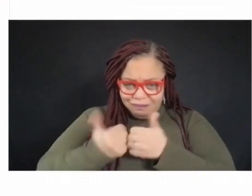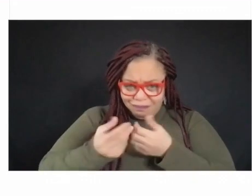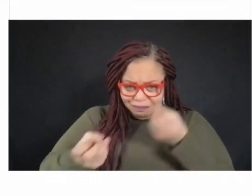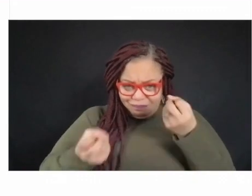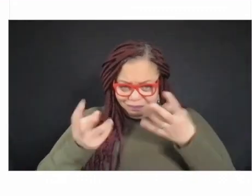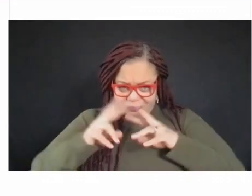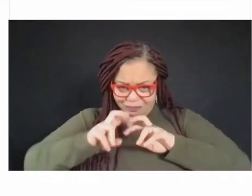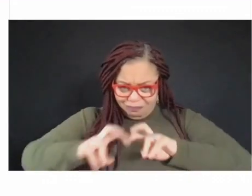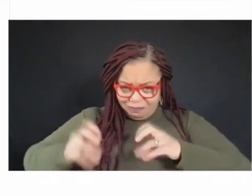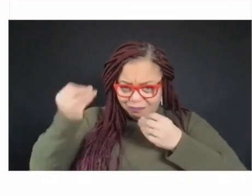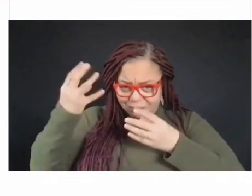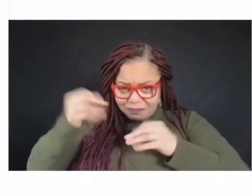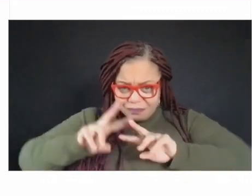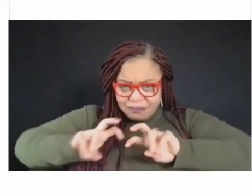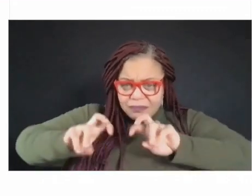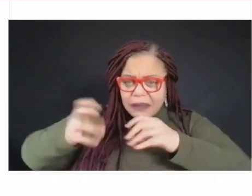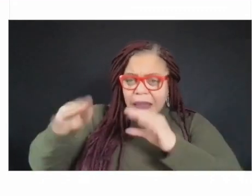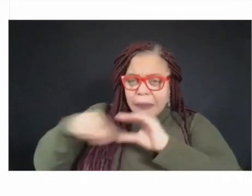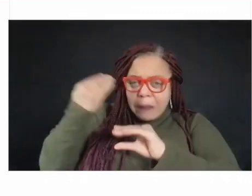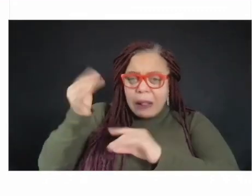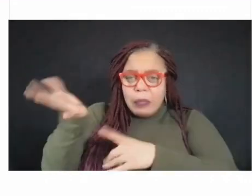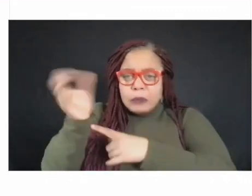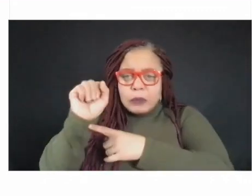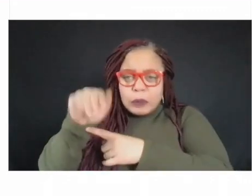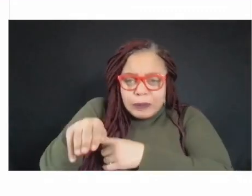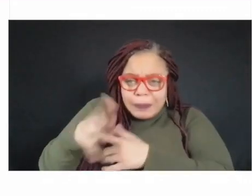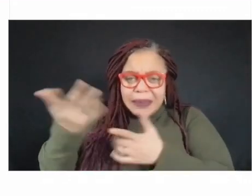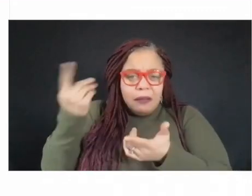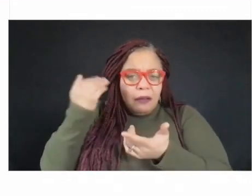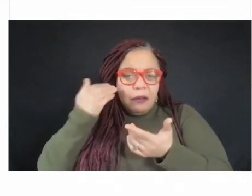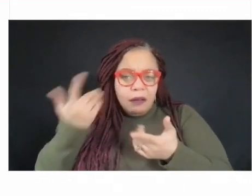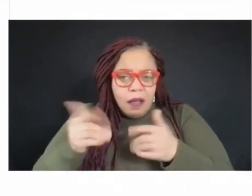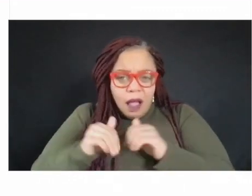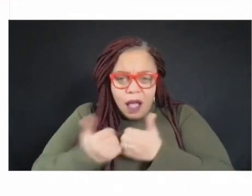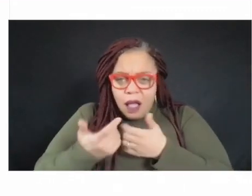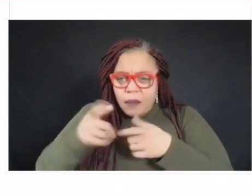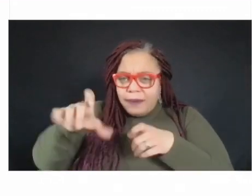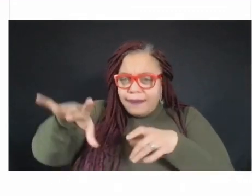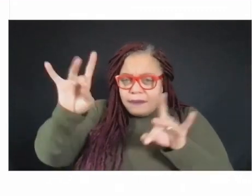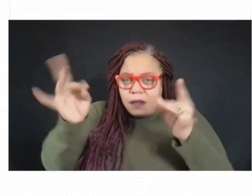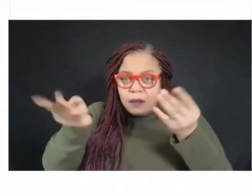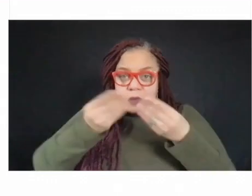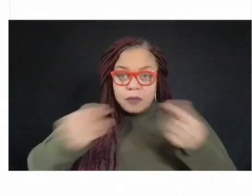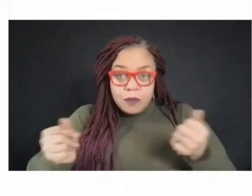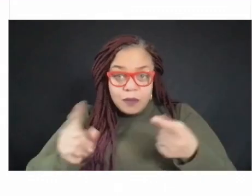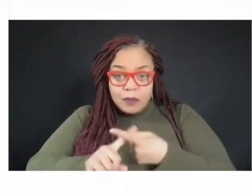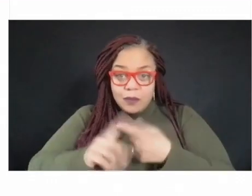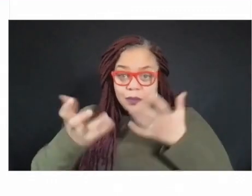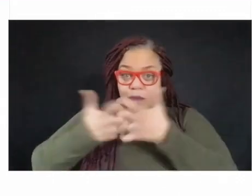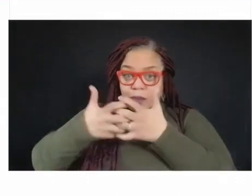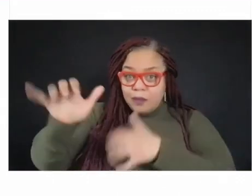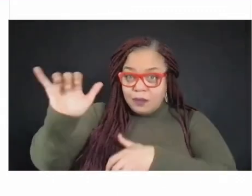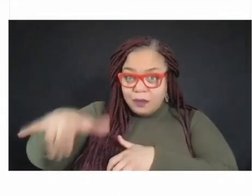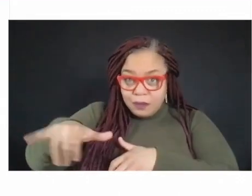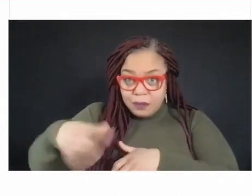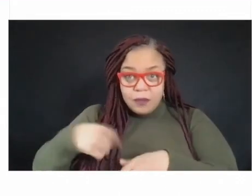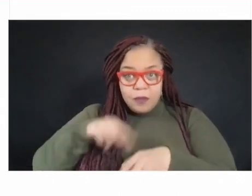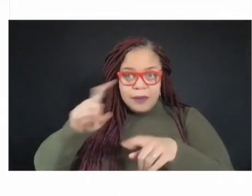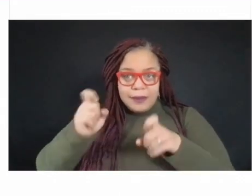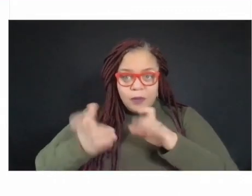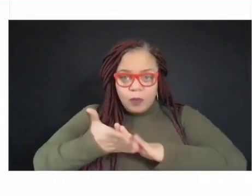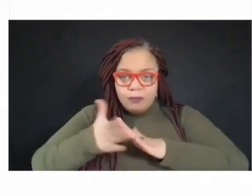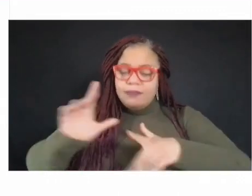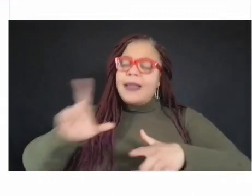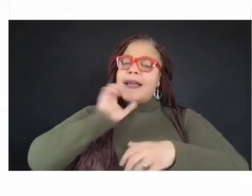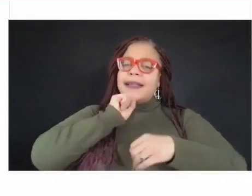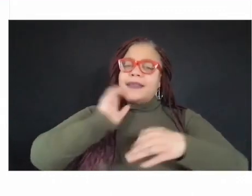I think that, these solutions need to sort of run the age range. But what they